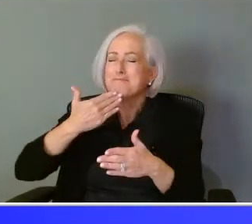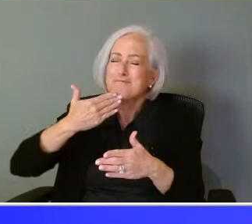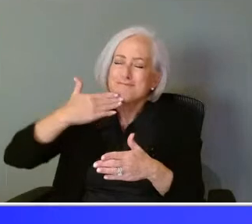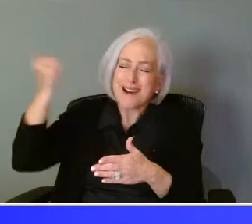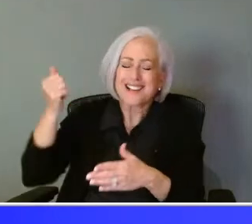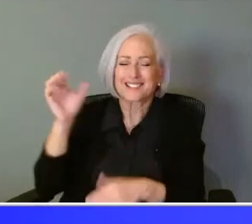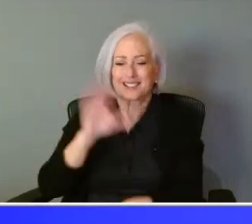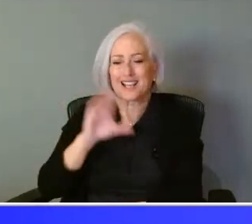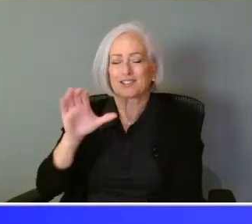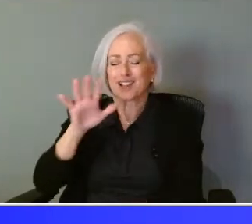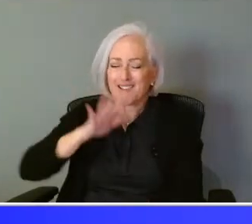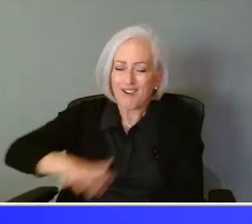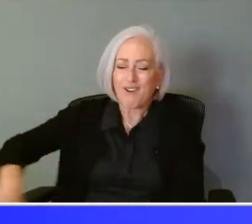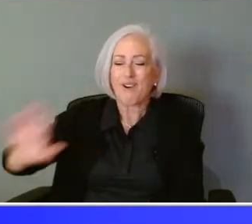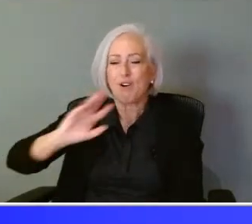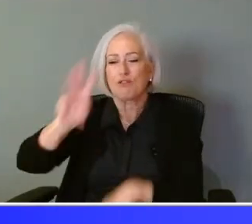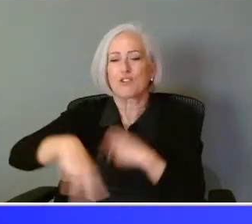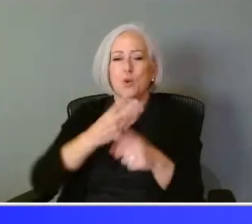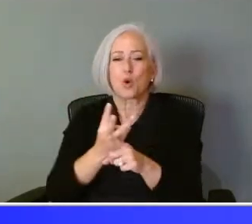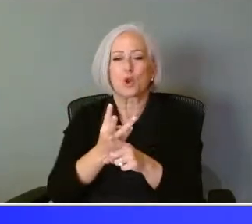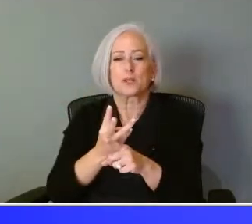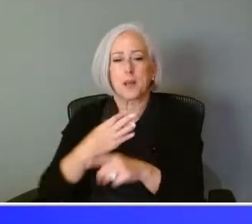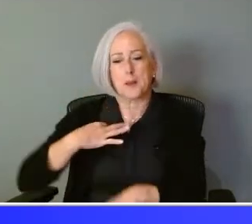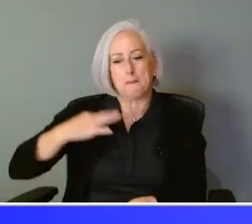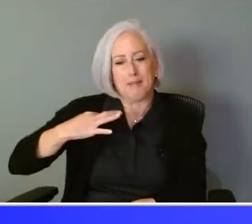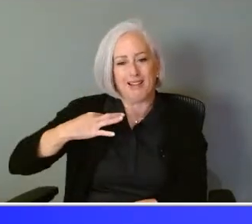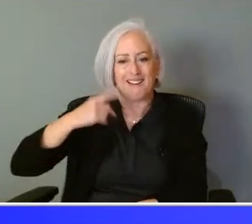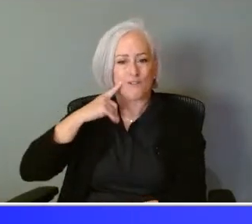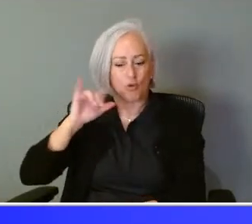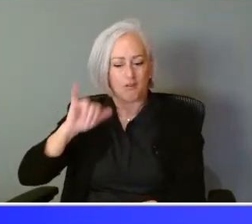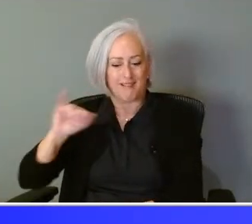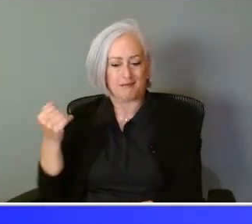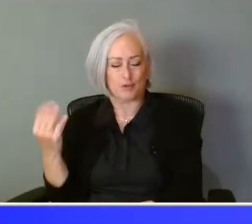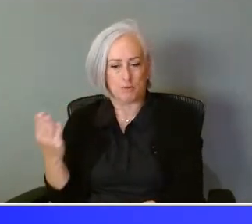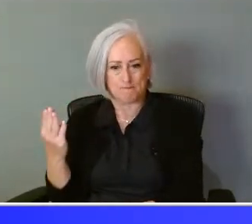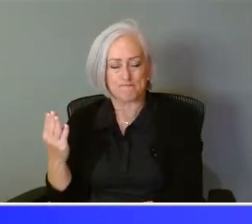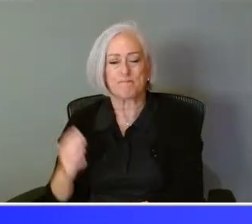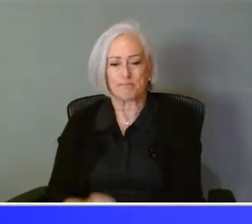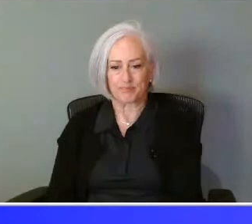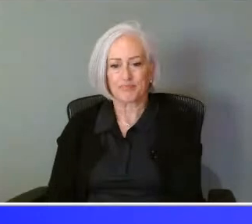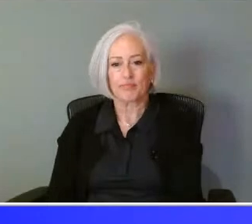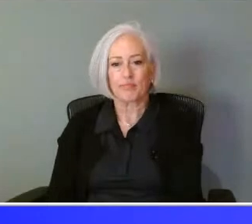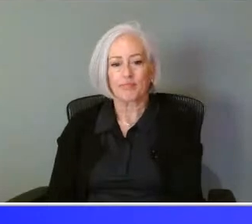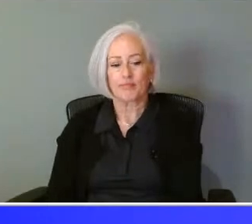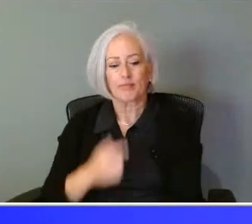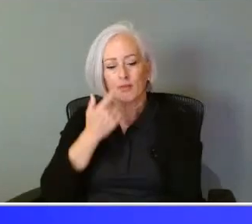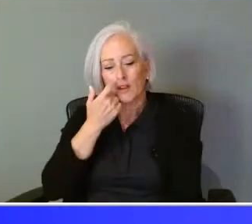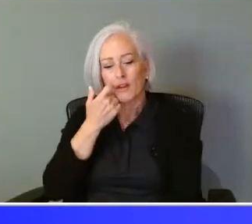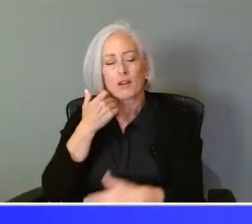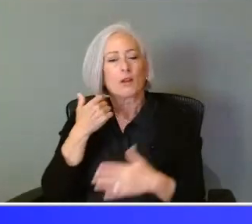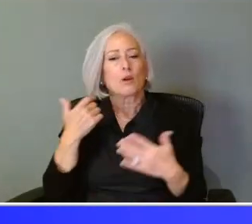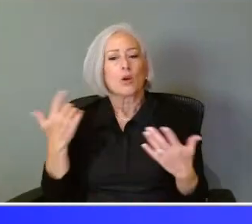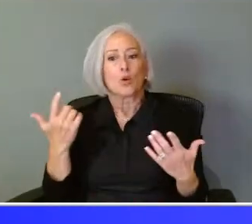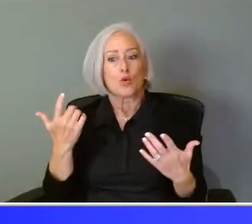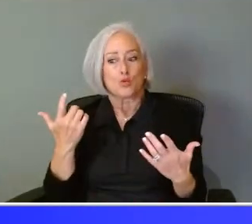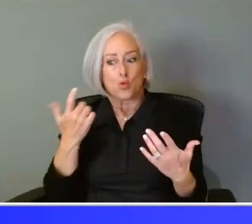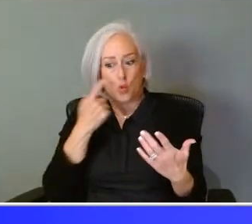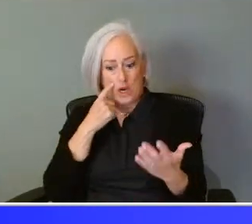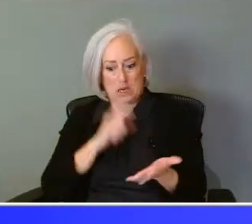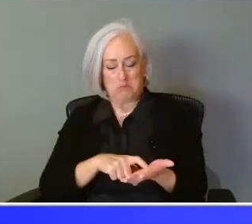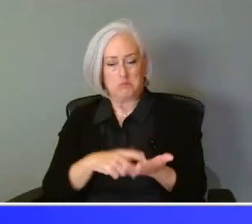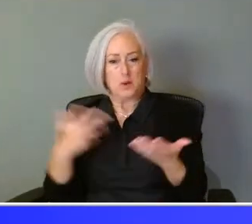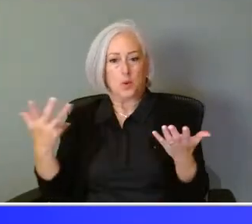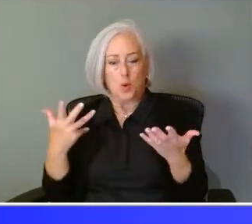world apply for this position. And what became clear in that